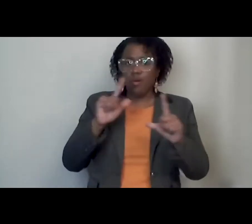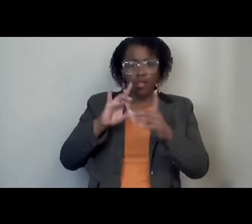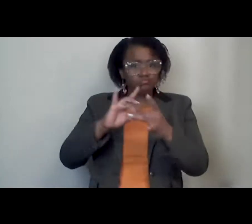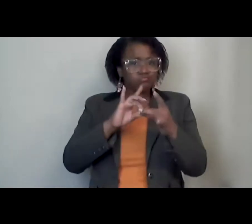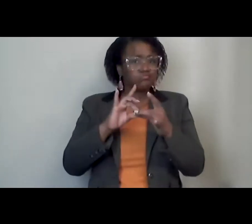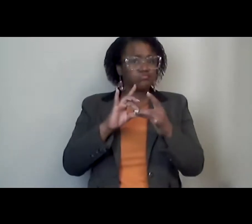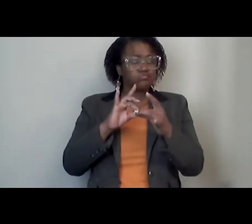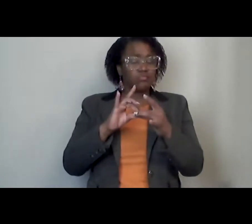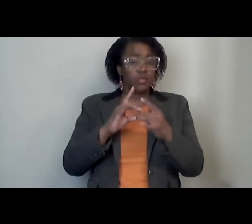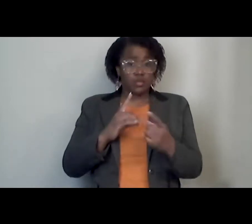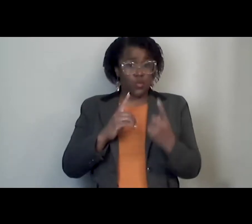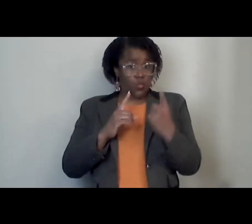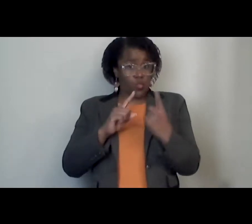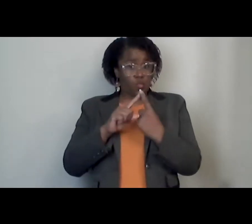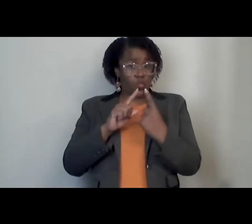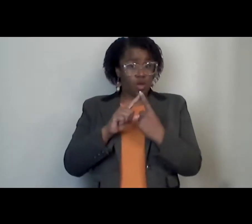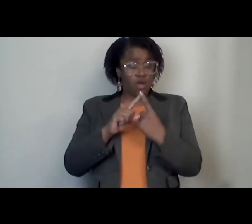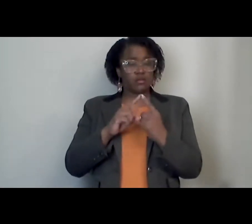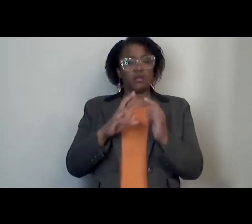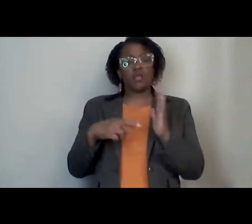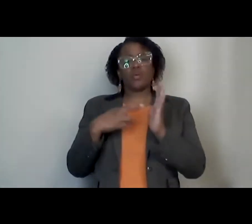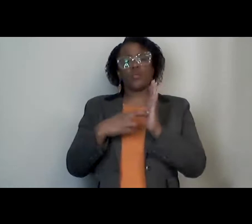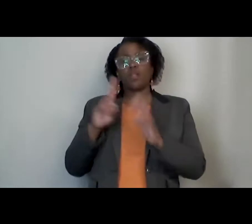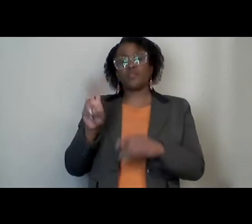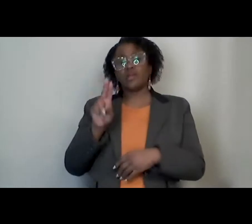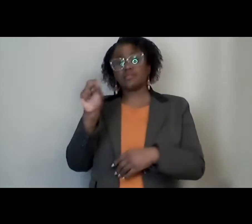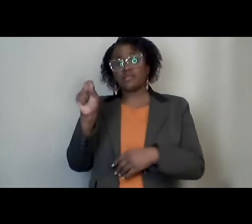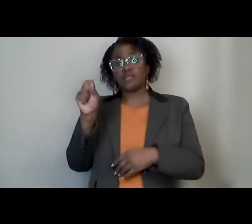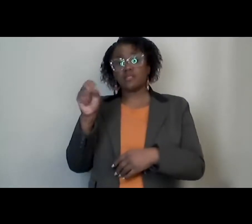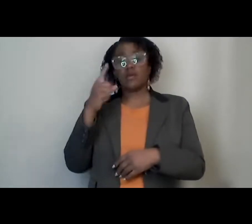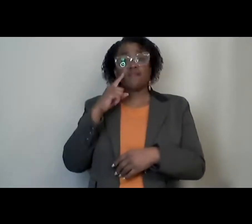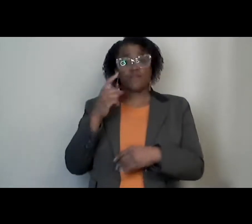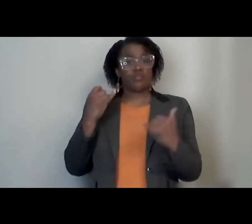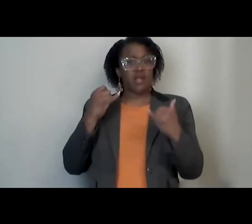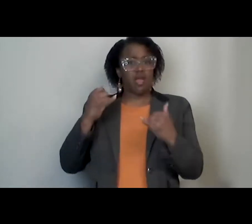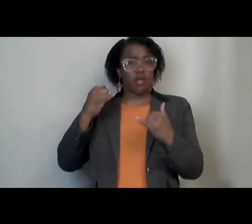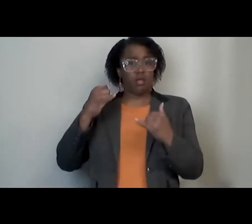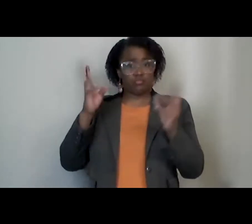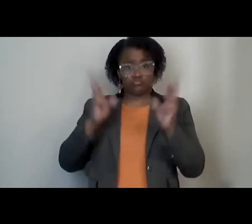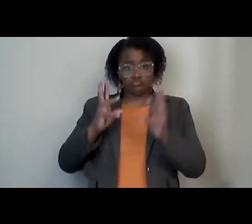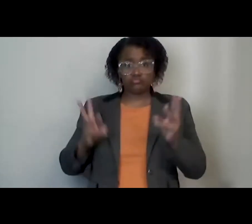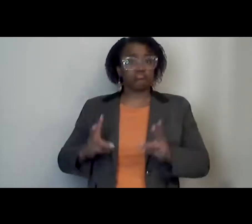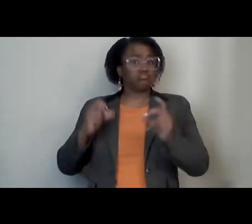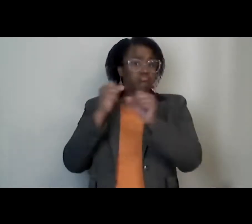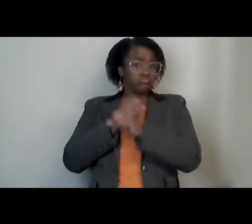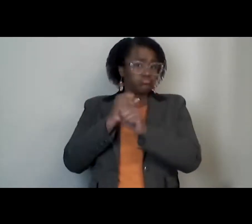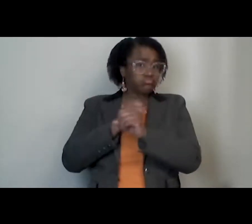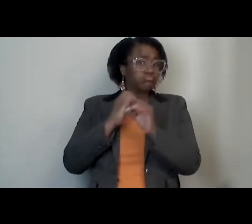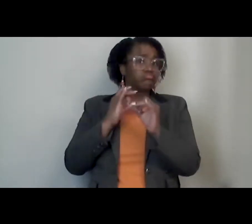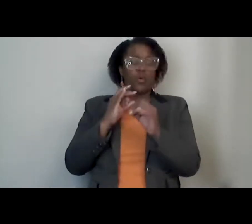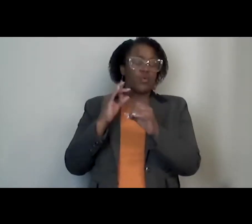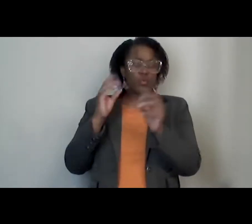One is the role of the U.S. in driving the current climate crisis, and also the role of